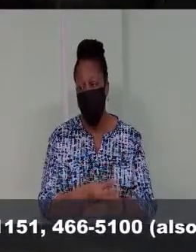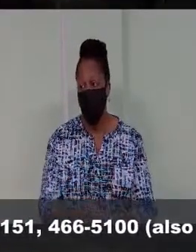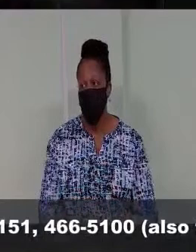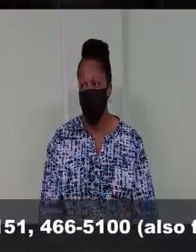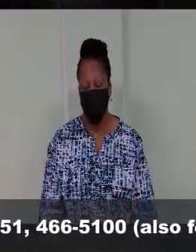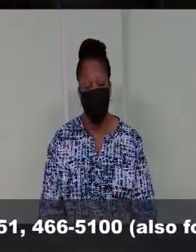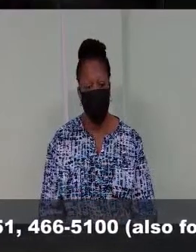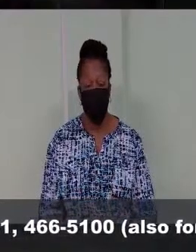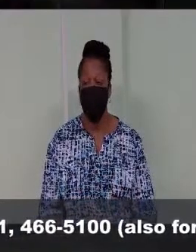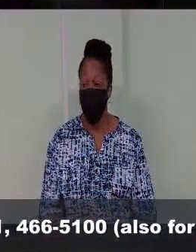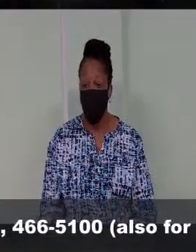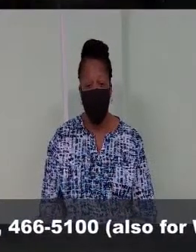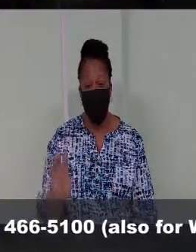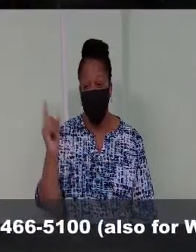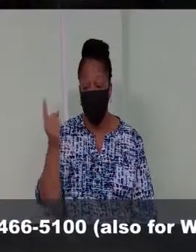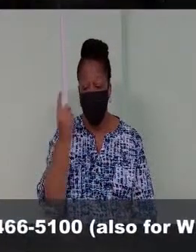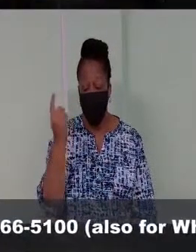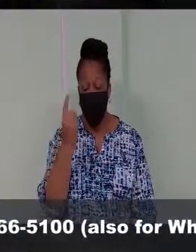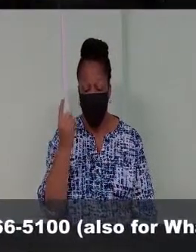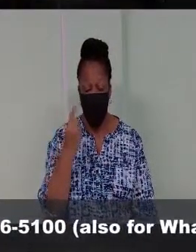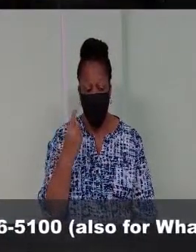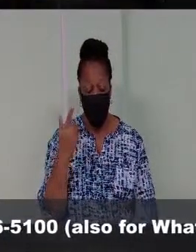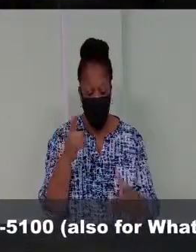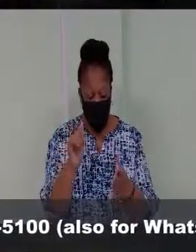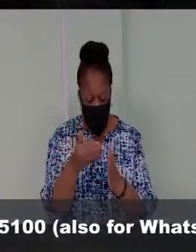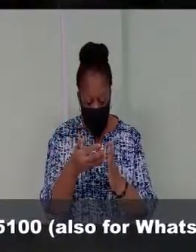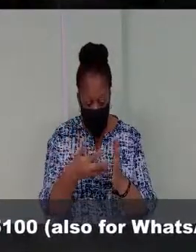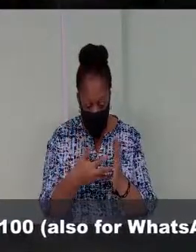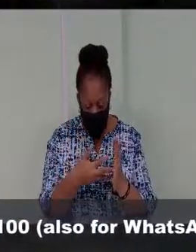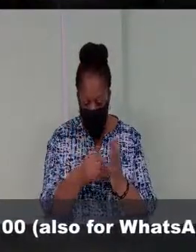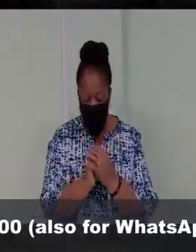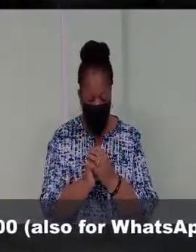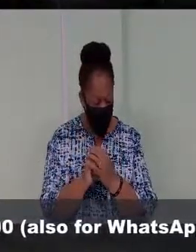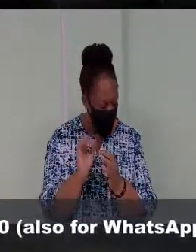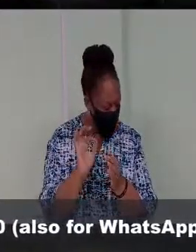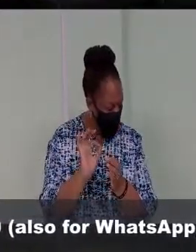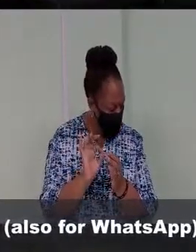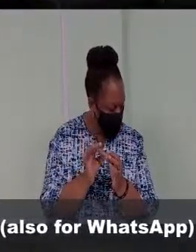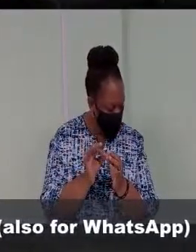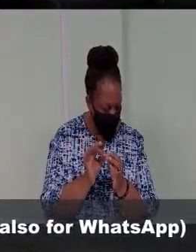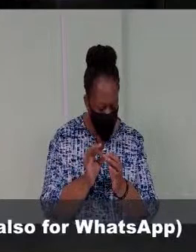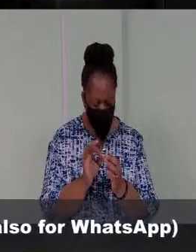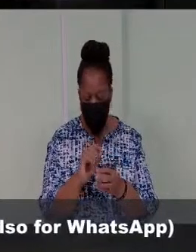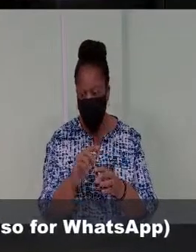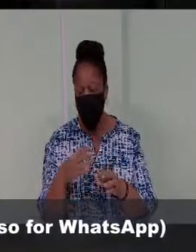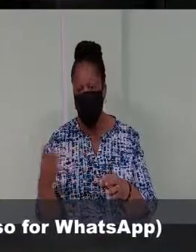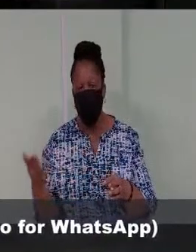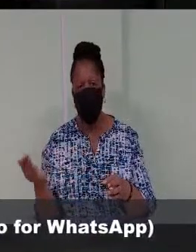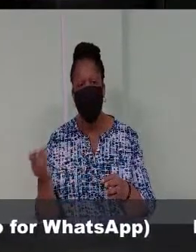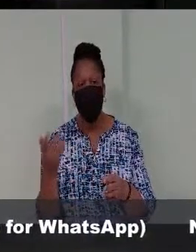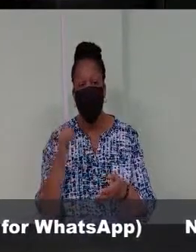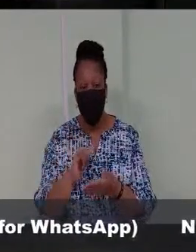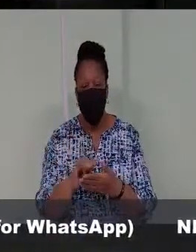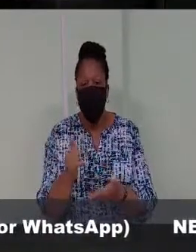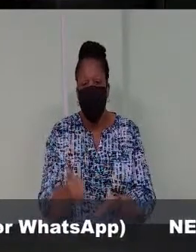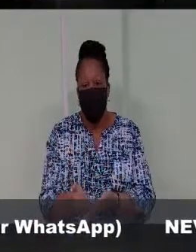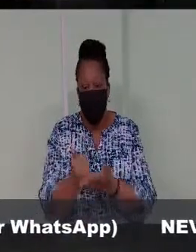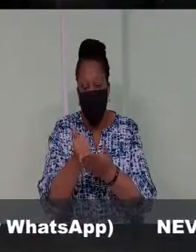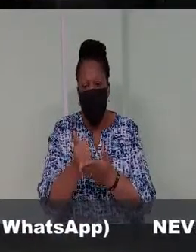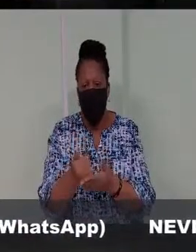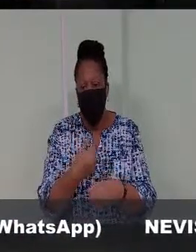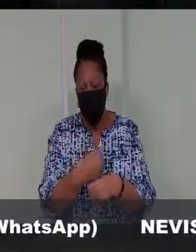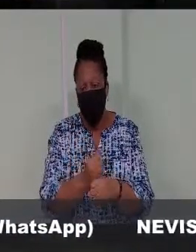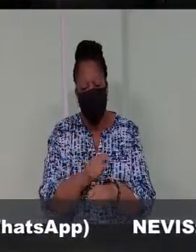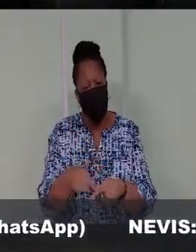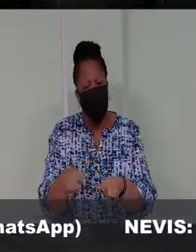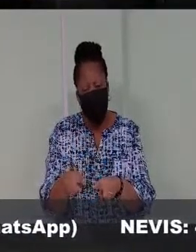very active in procuring vaccines like diphtheria and pertussis or whooping cough. And so this is not something that has